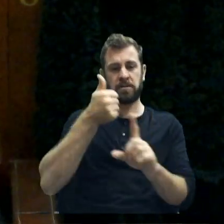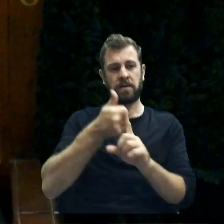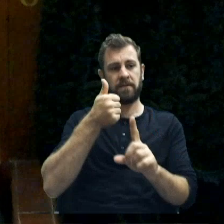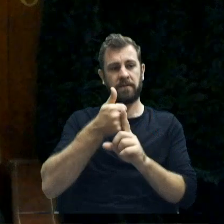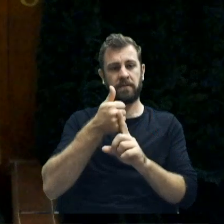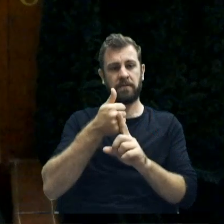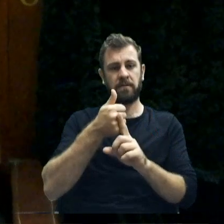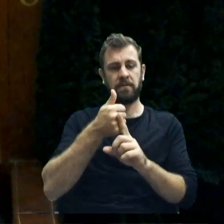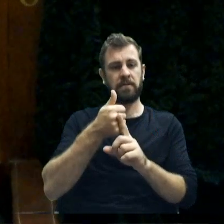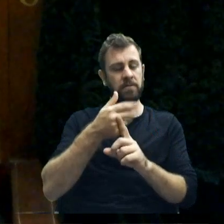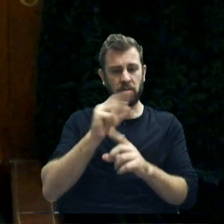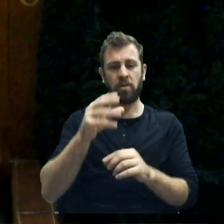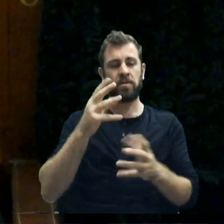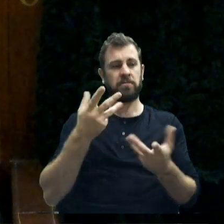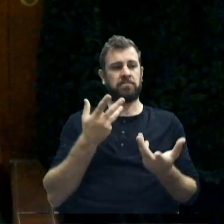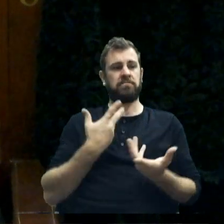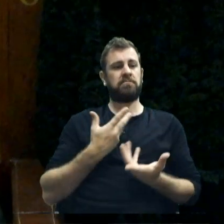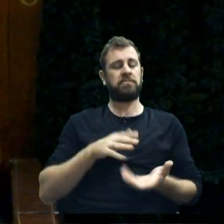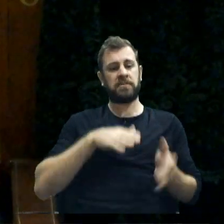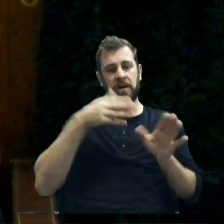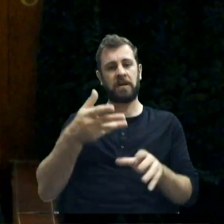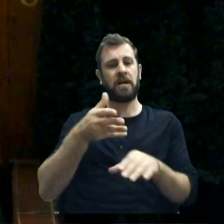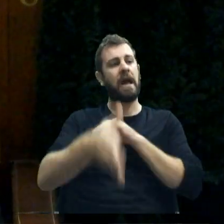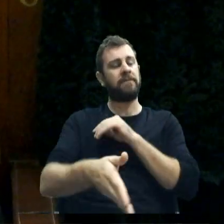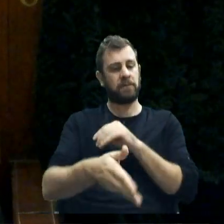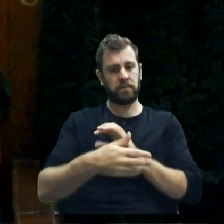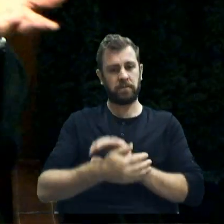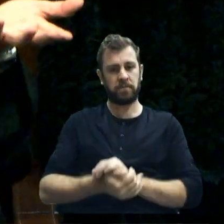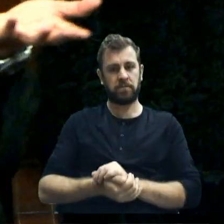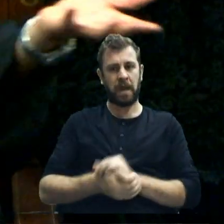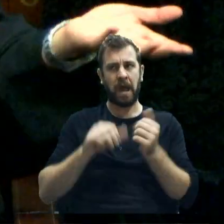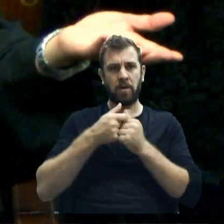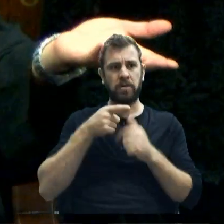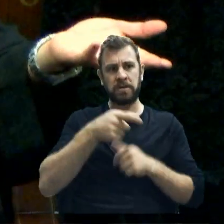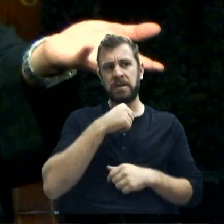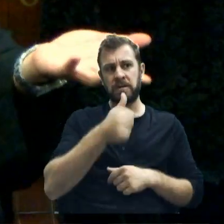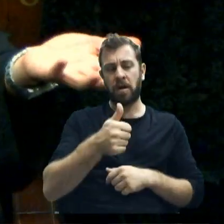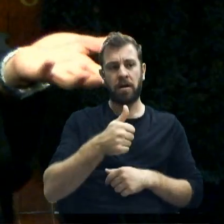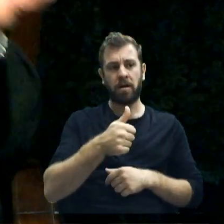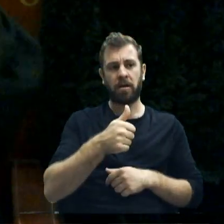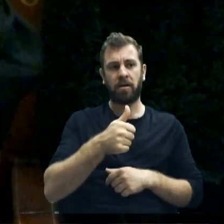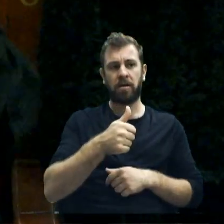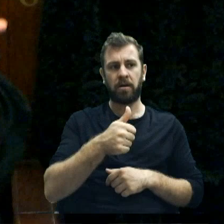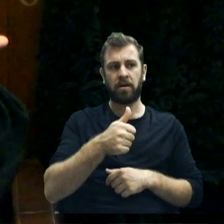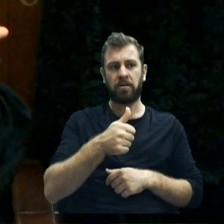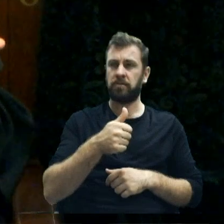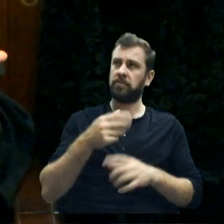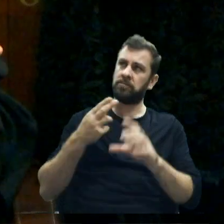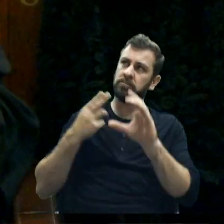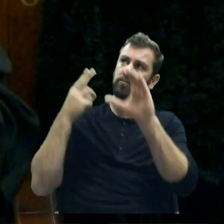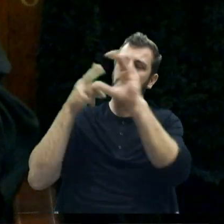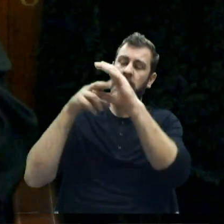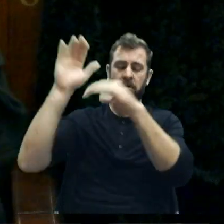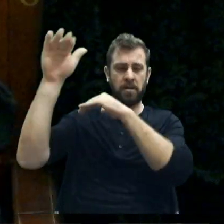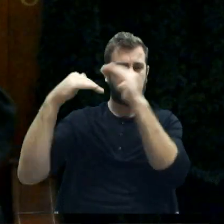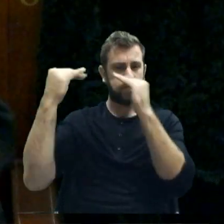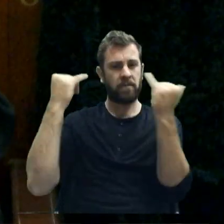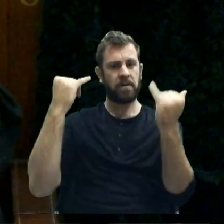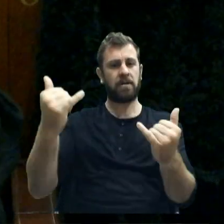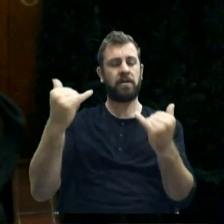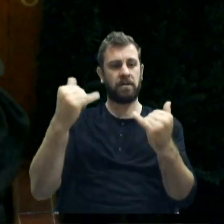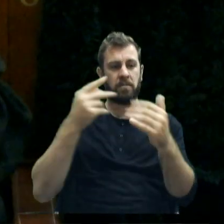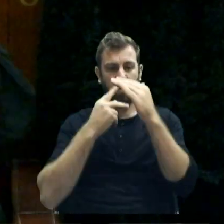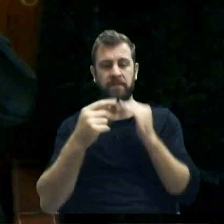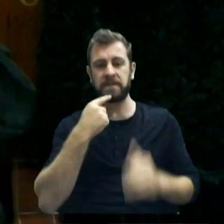after the war of Ahad. How can it not be that, of course, that he's not, of course, in heaven? And the Prophet would